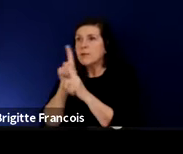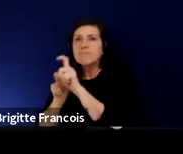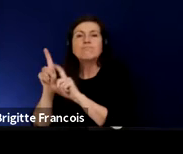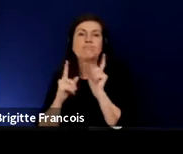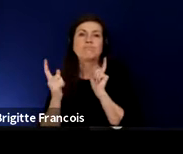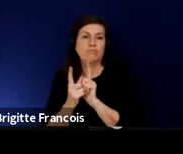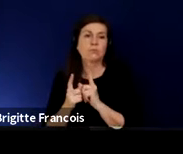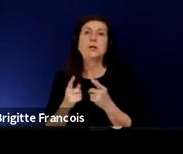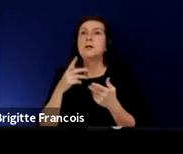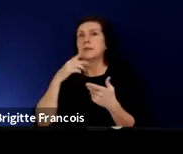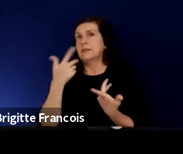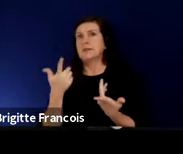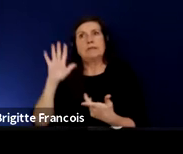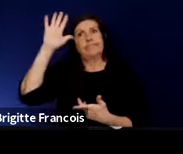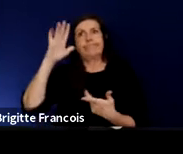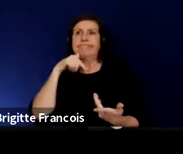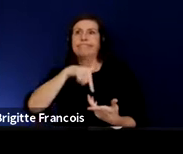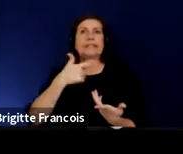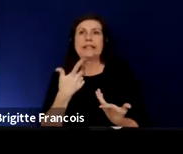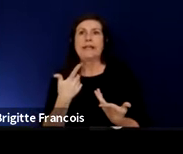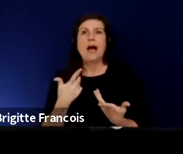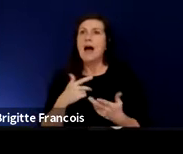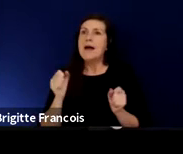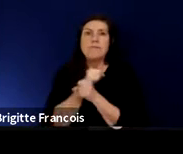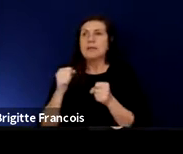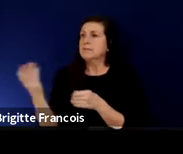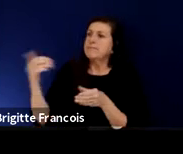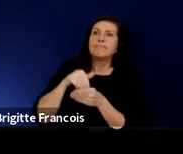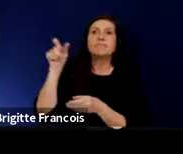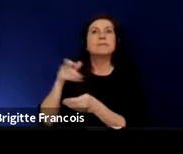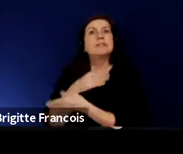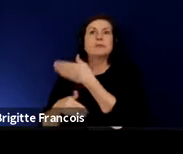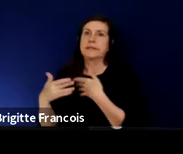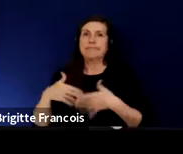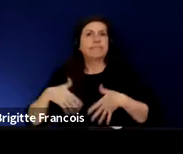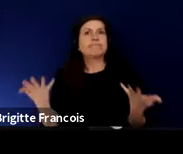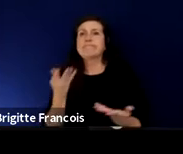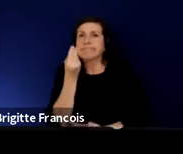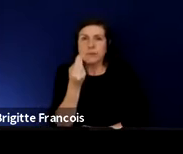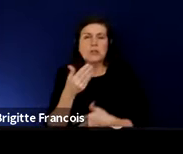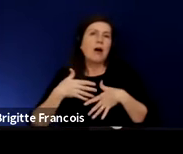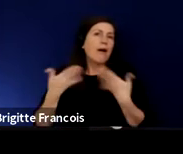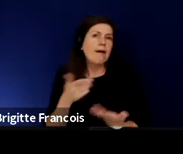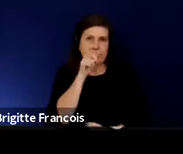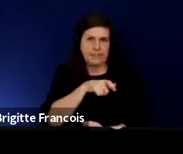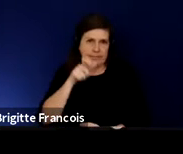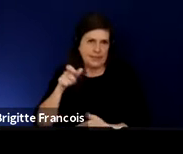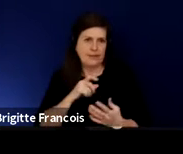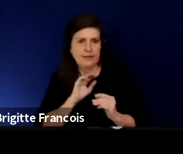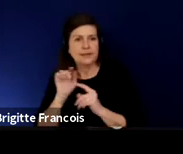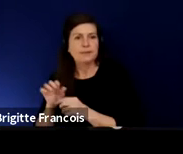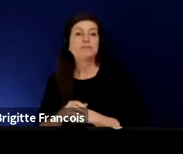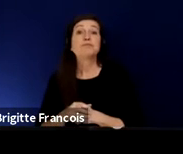42% claimed resources to be the reason why they didn't involve users. 28% say they didn't have time for it in